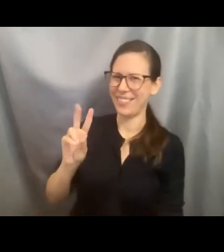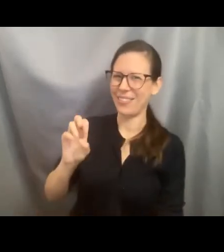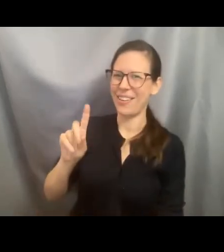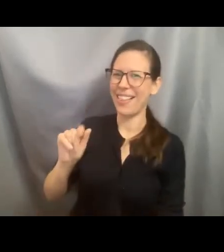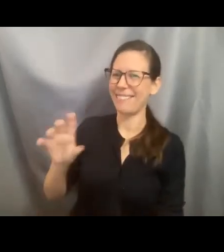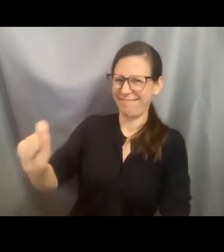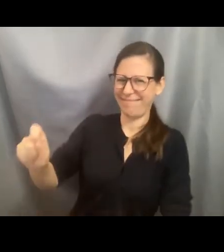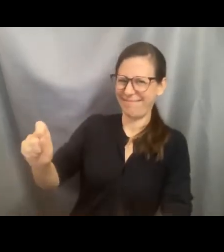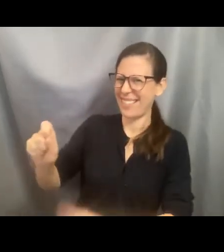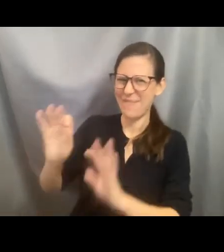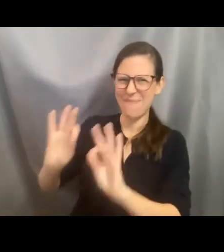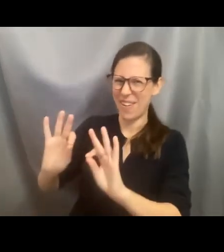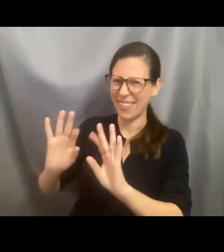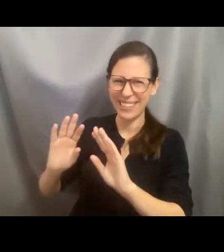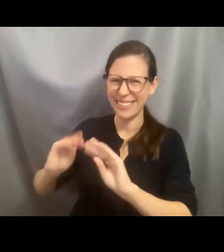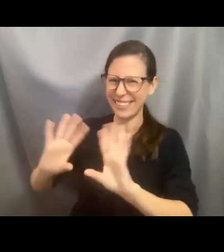It was a great commentary, Mamie.